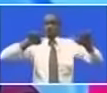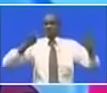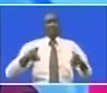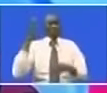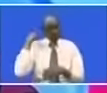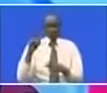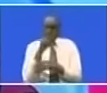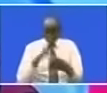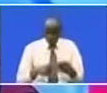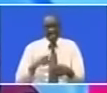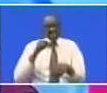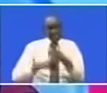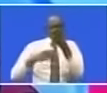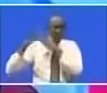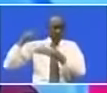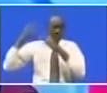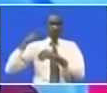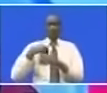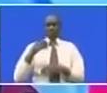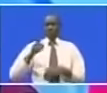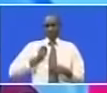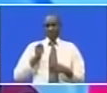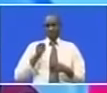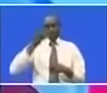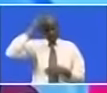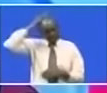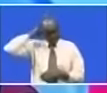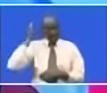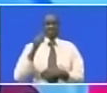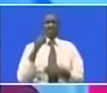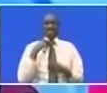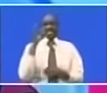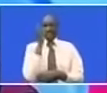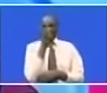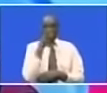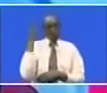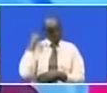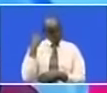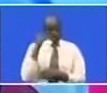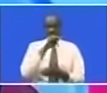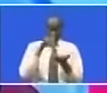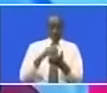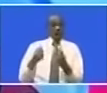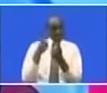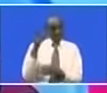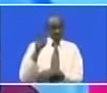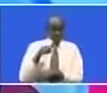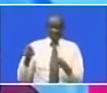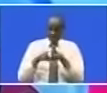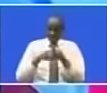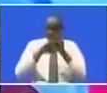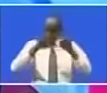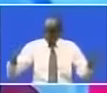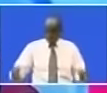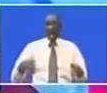used during the historic beatification of Sister Irene Nyaga Stefani in the central county of Nyeri. The altar, which is